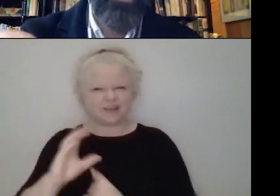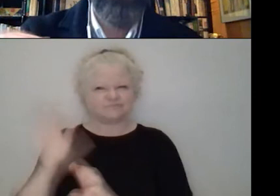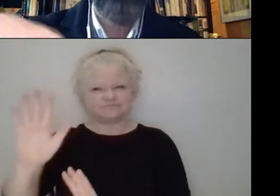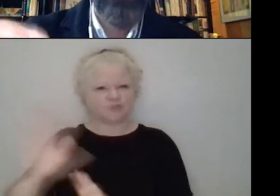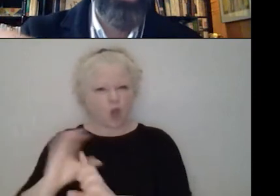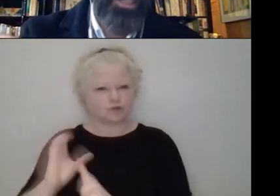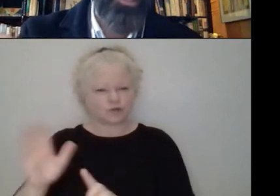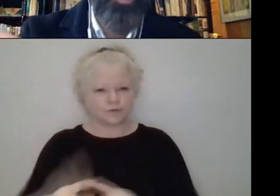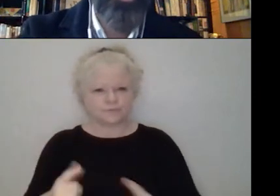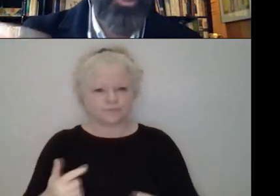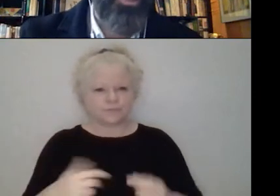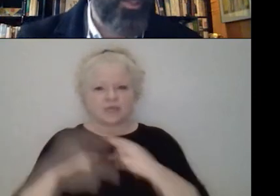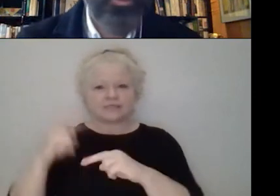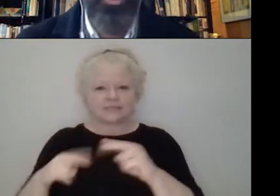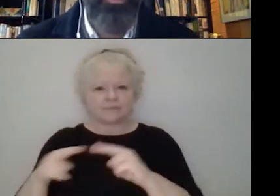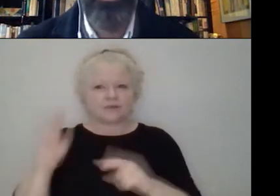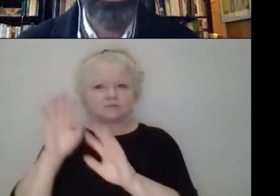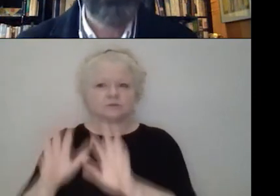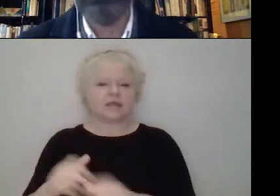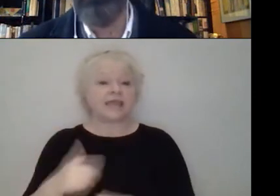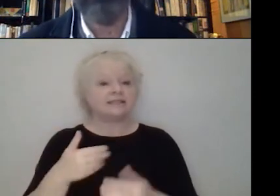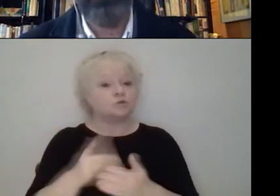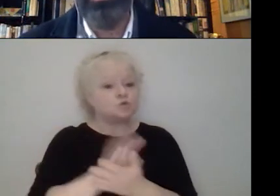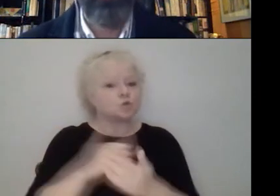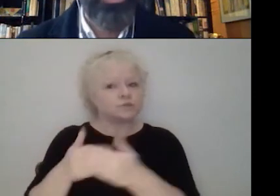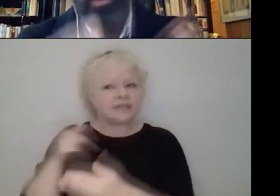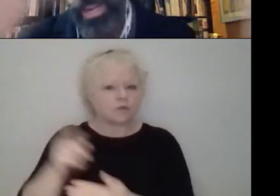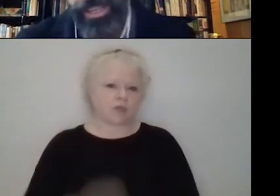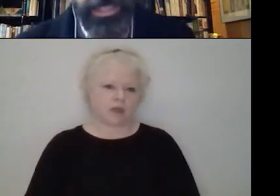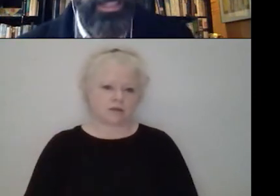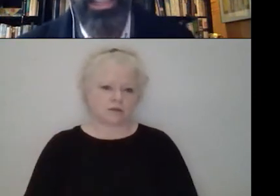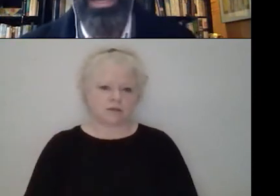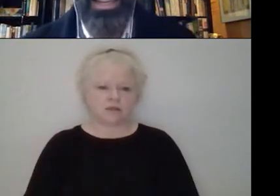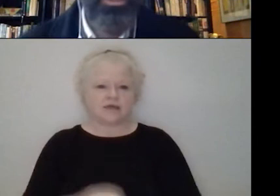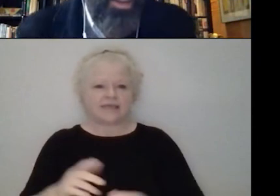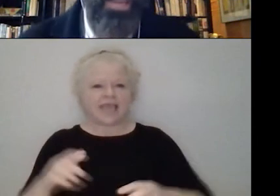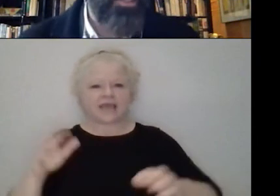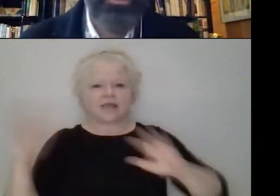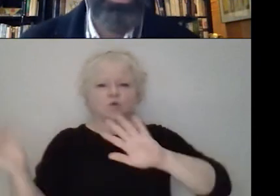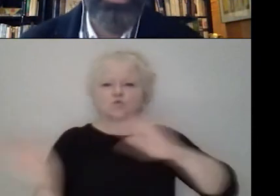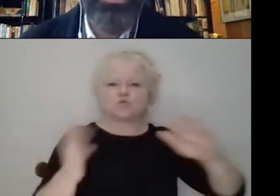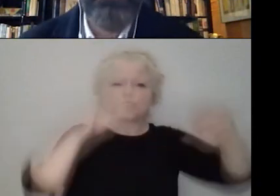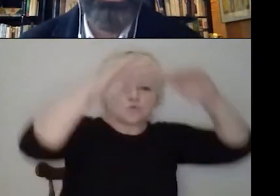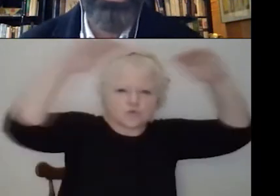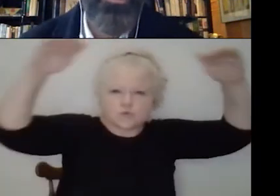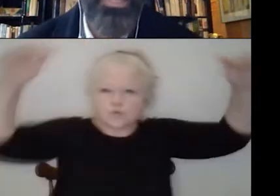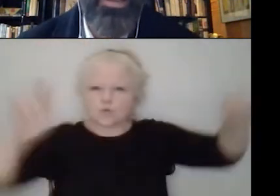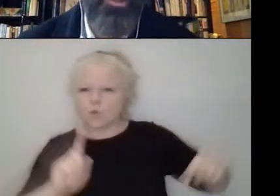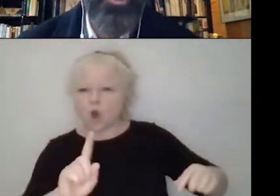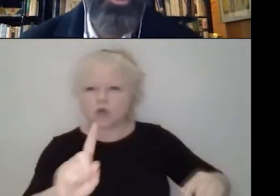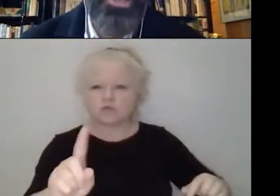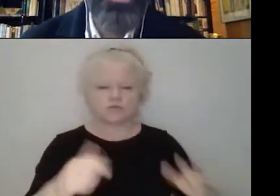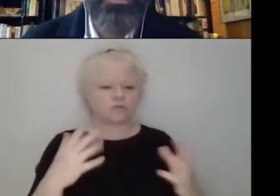was very close. The architecture school was very close to one of those buildings that I loved, you know, that's breezeways. And it was amazing just, you know,